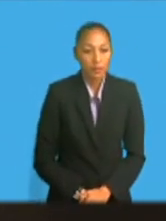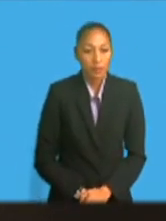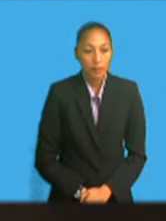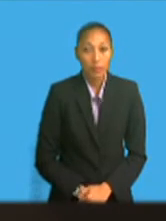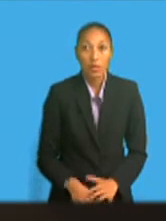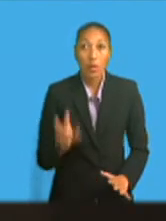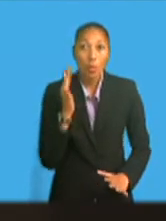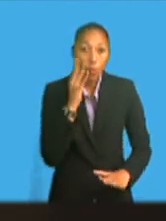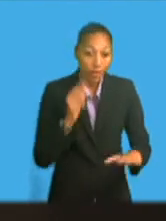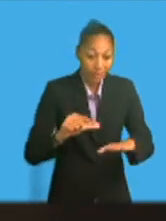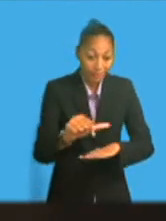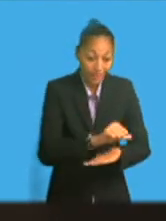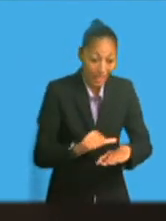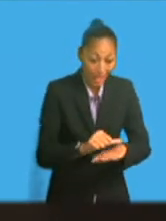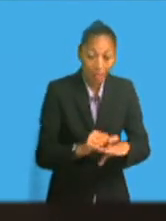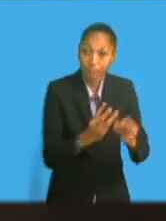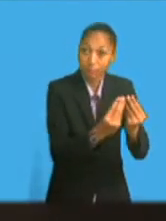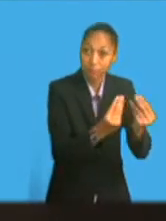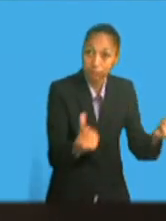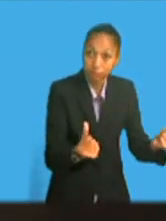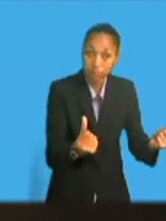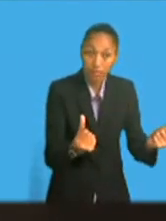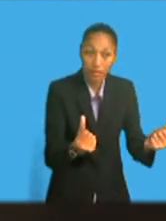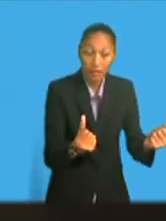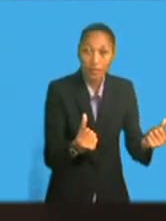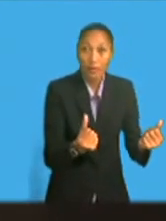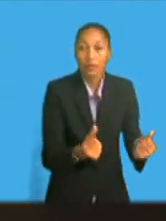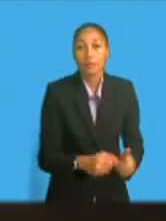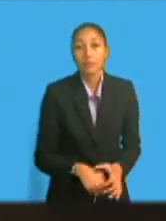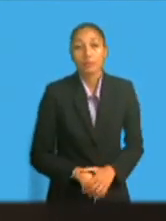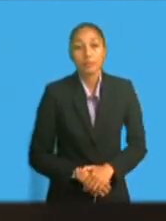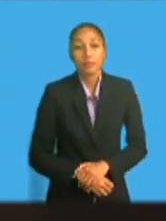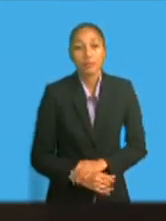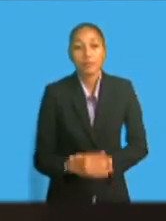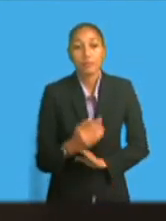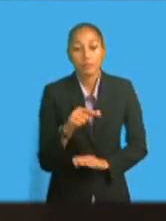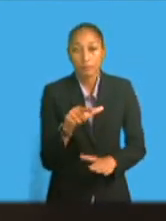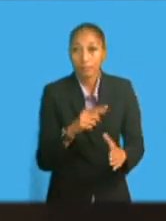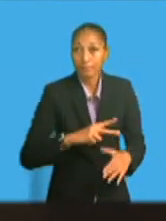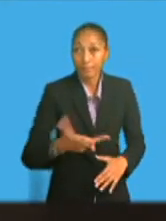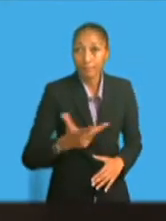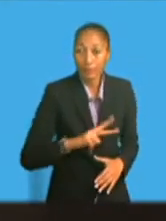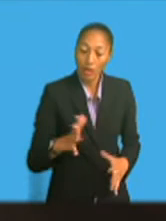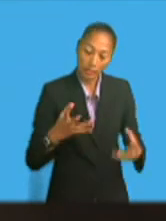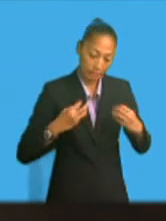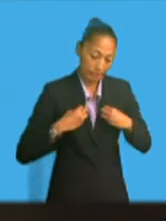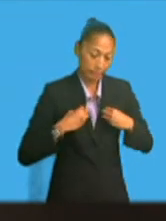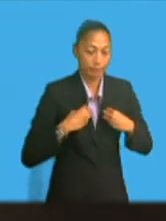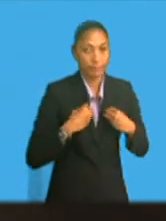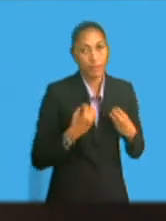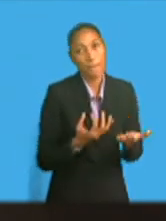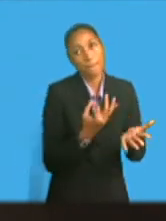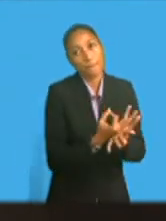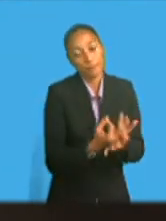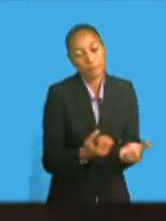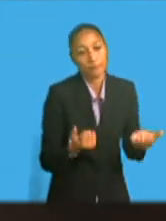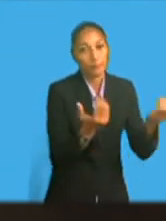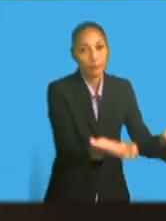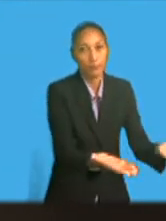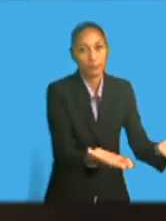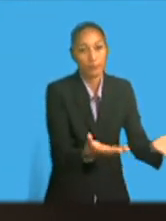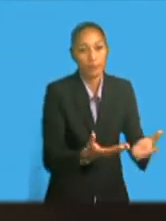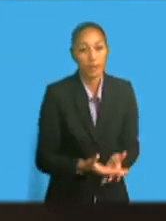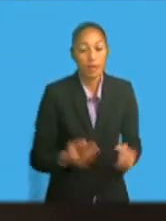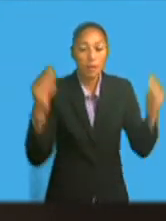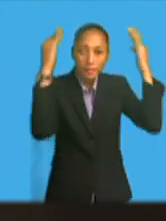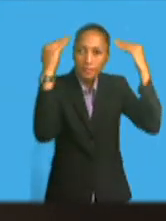Once the area is verified to be outside the FPL's lease, the FPL grants a release letter. Madam